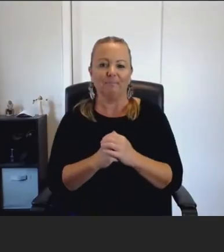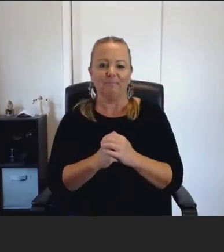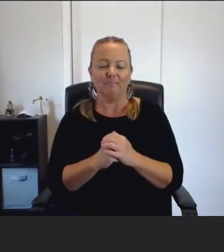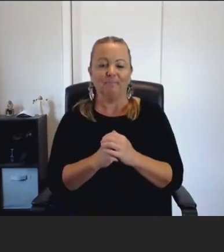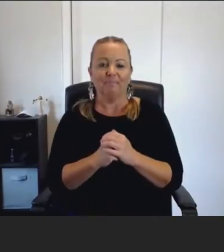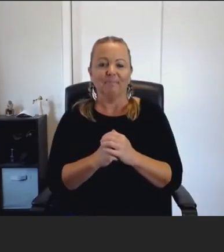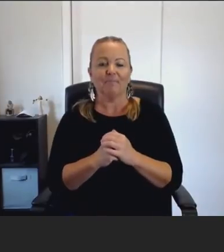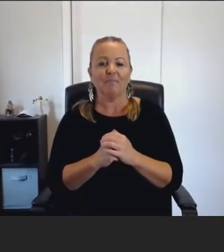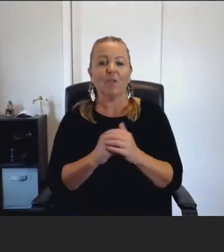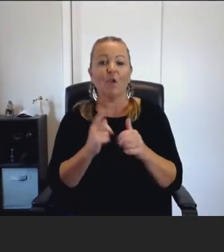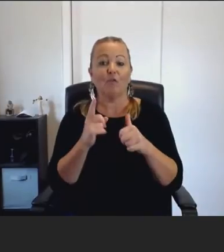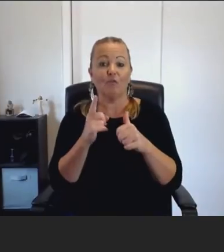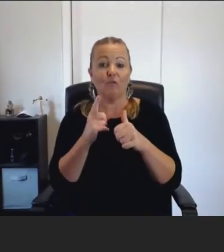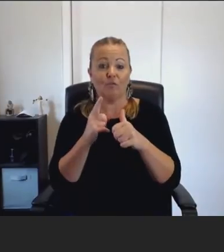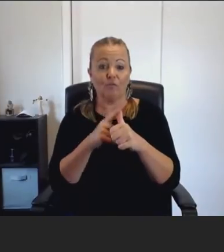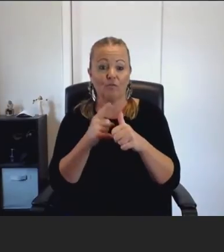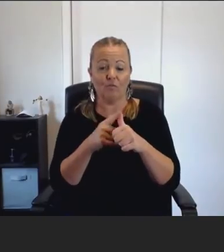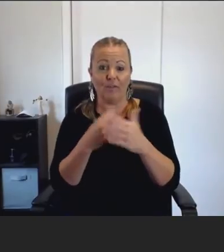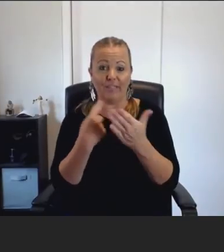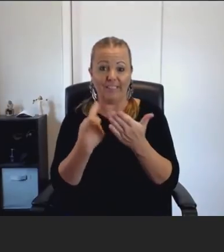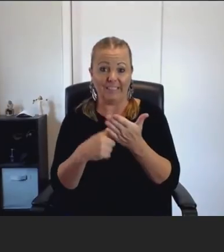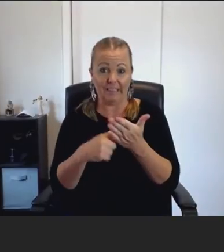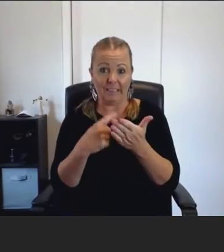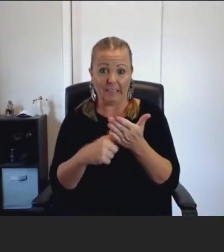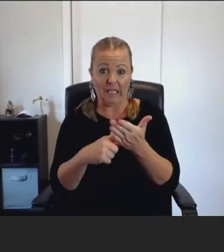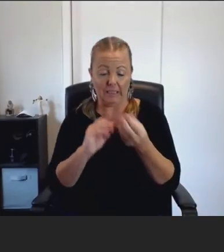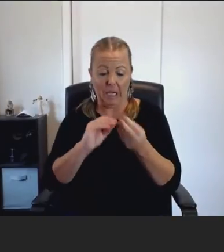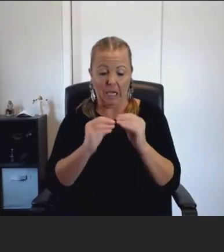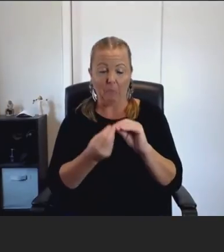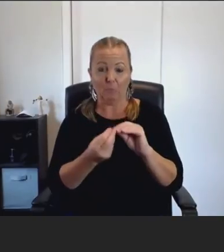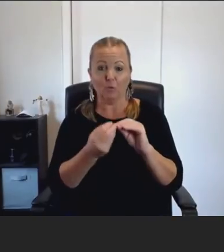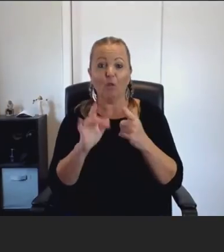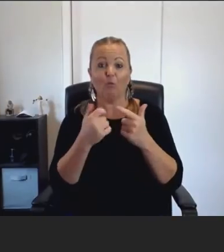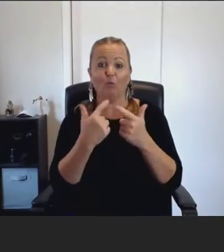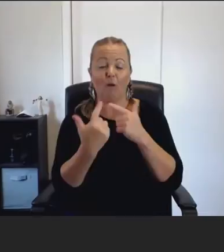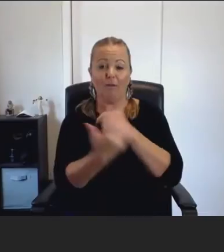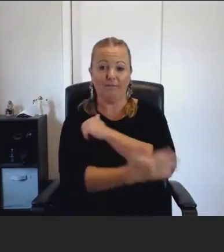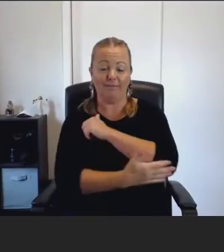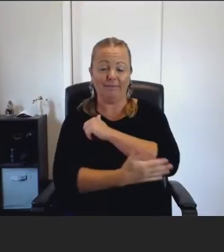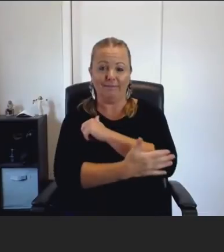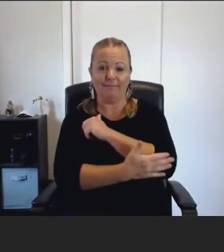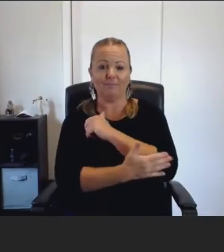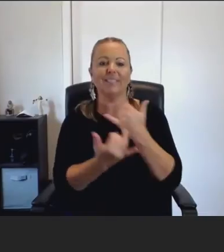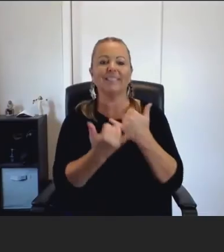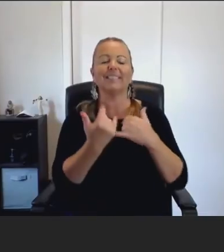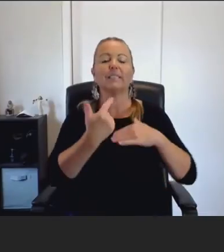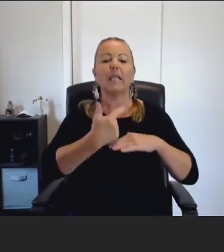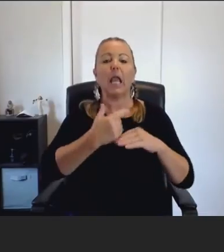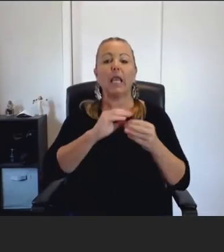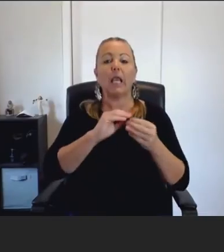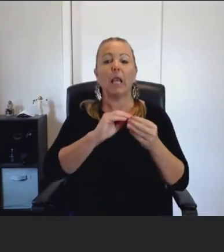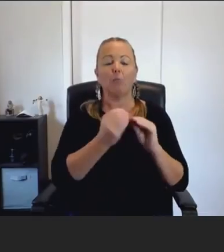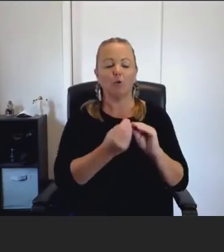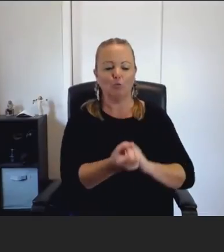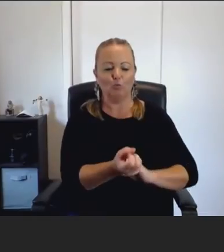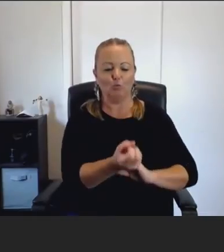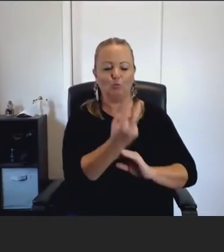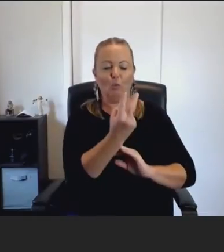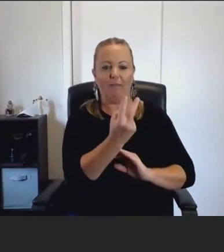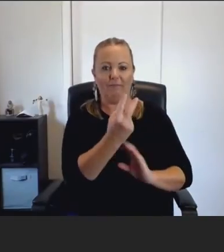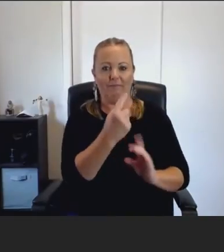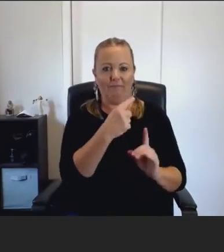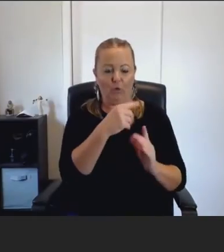First, I would like to go over our local numbers. For today, we have 12 new